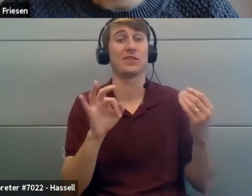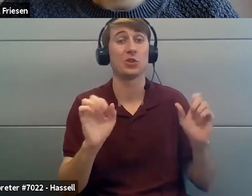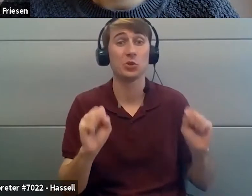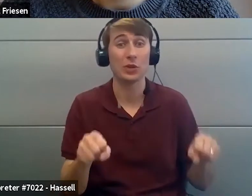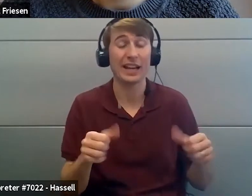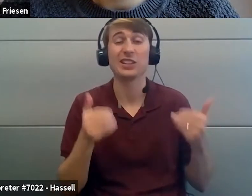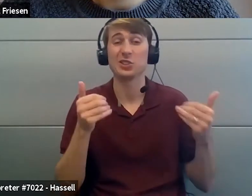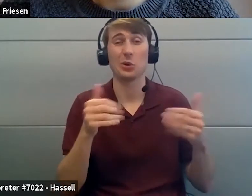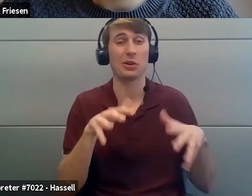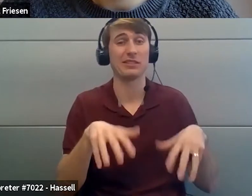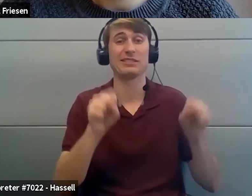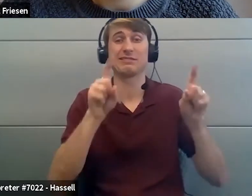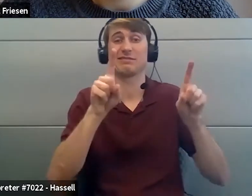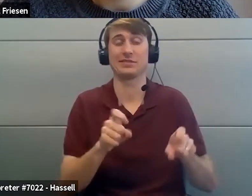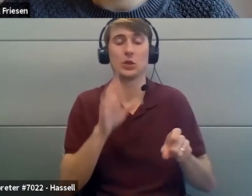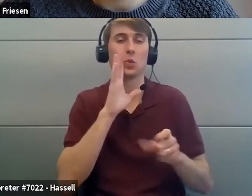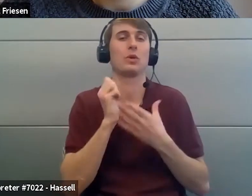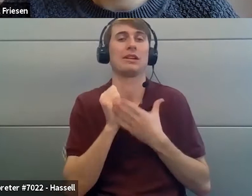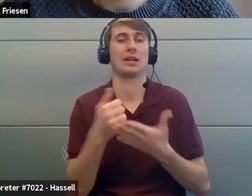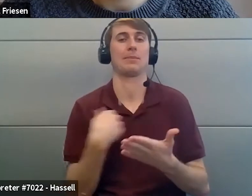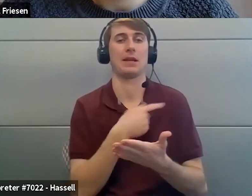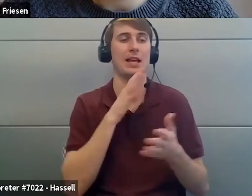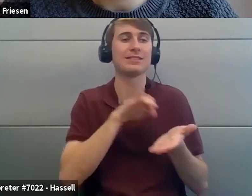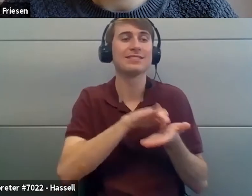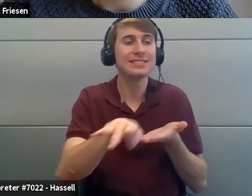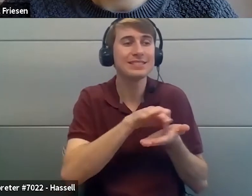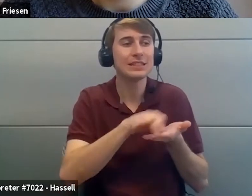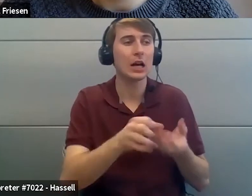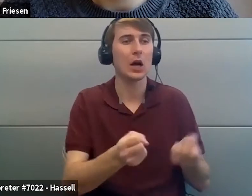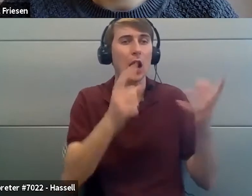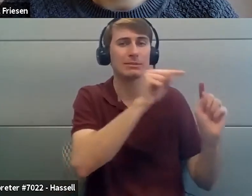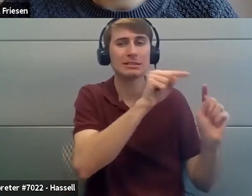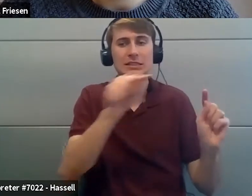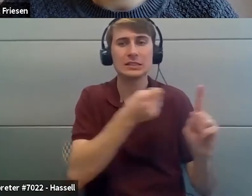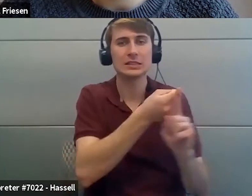It'll help us keep track of COVID in our community.